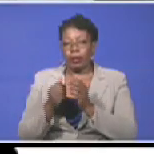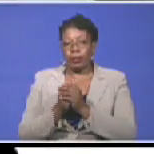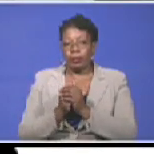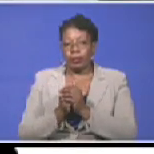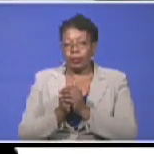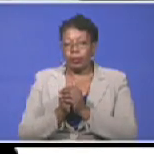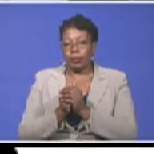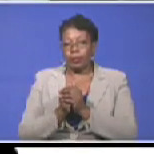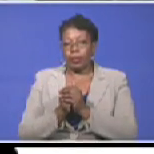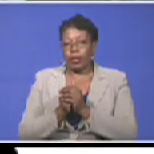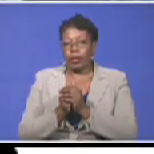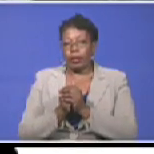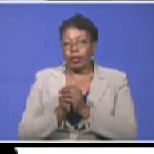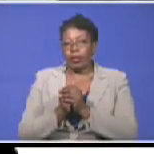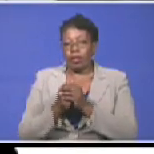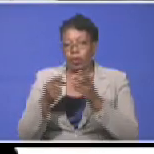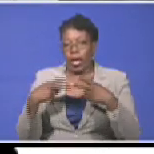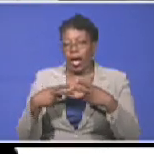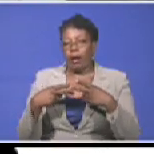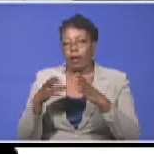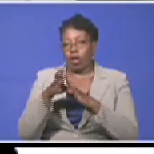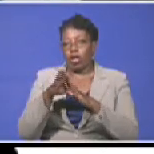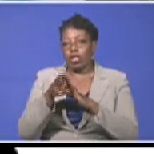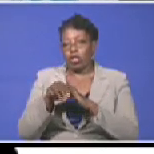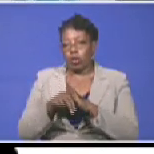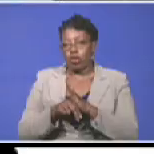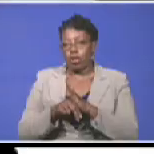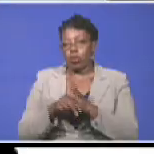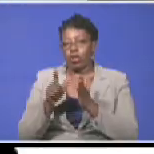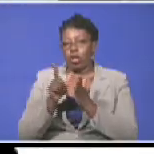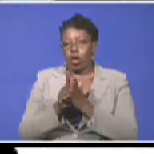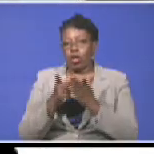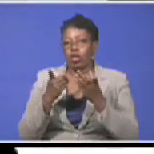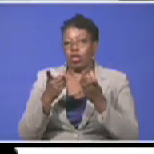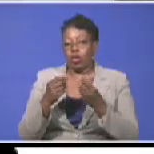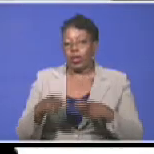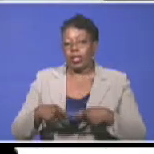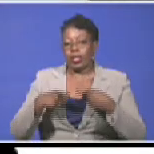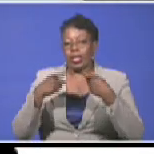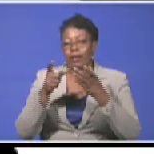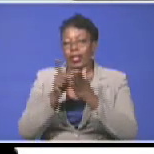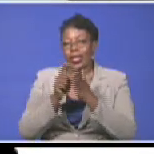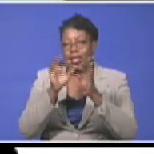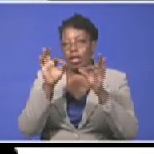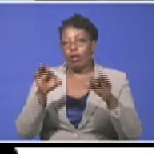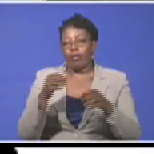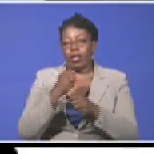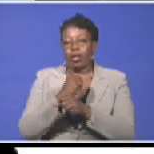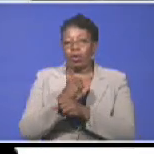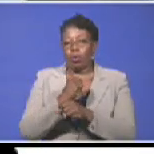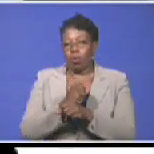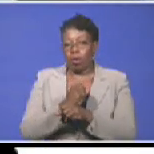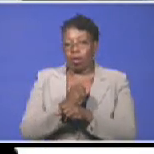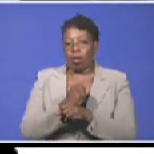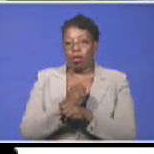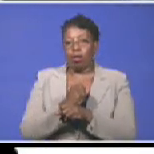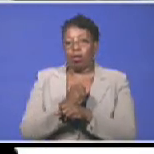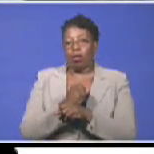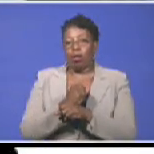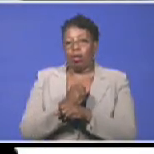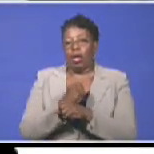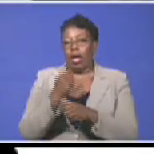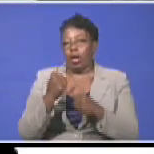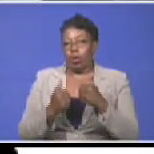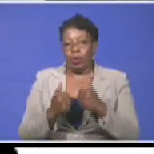silent on that at the moment, and so is the Constitution. What this law seeks to do is to provide a legal framework in which